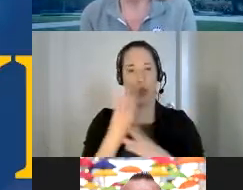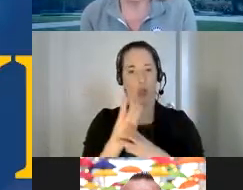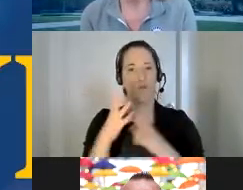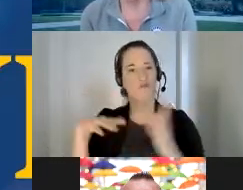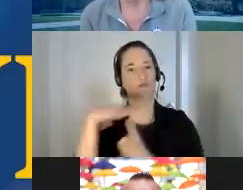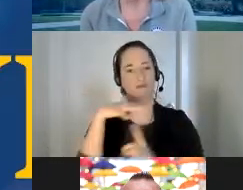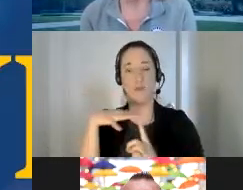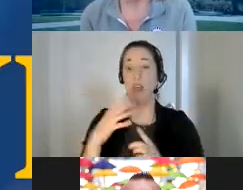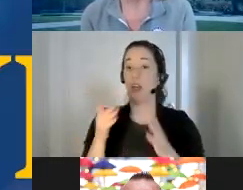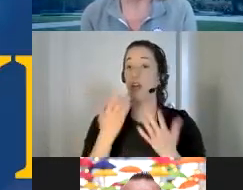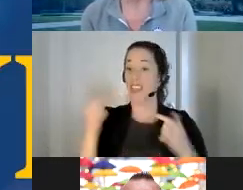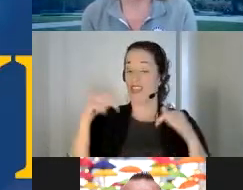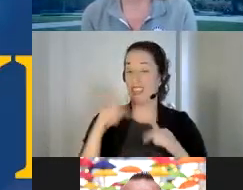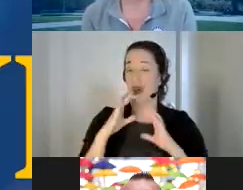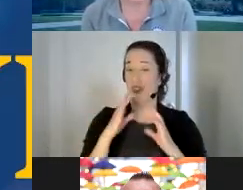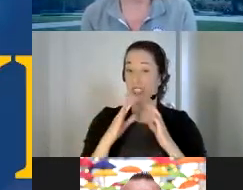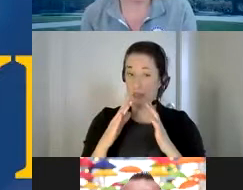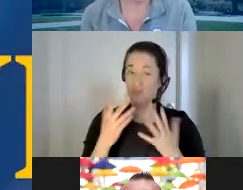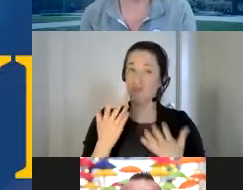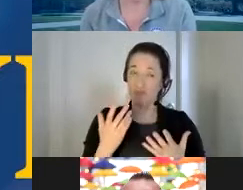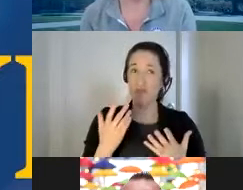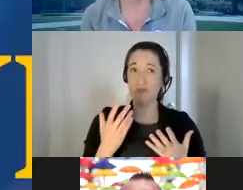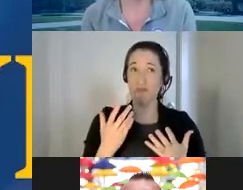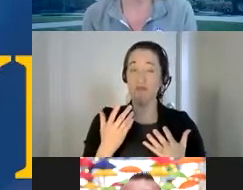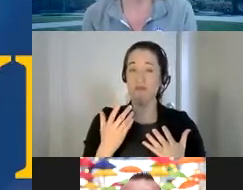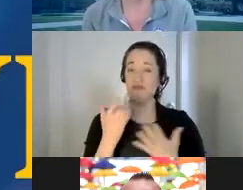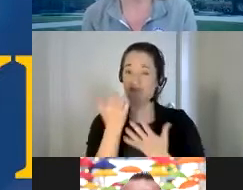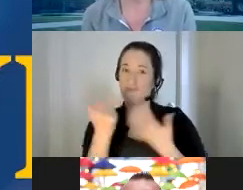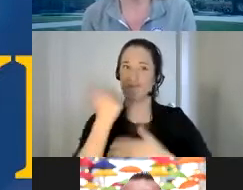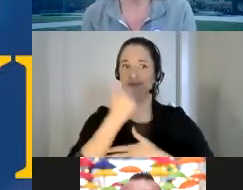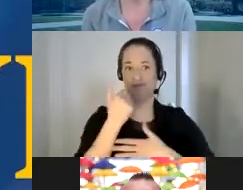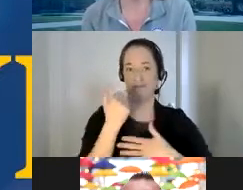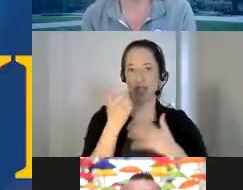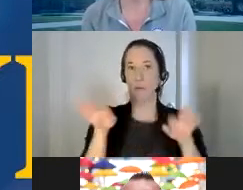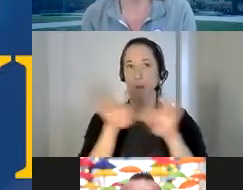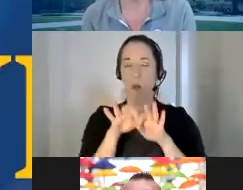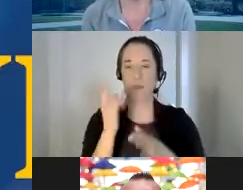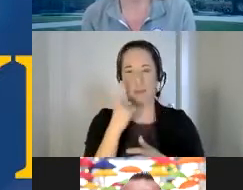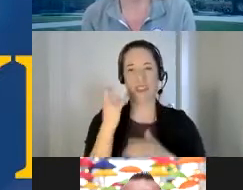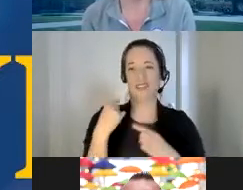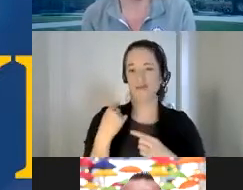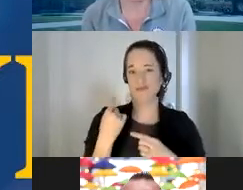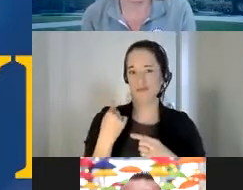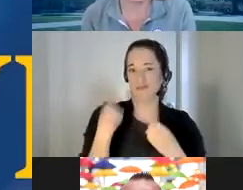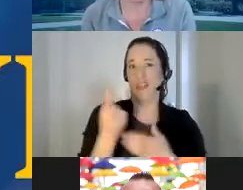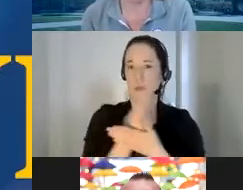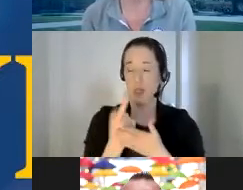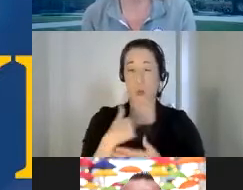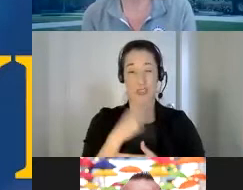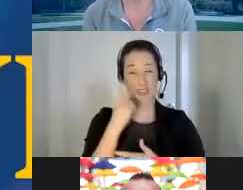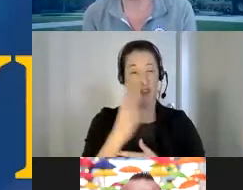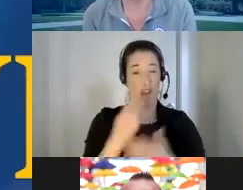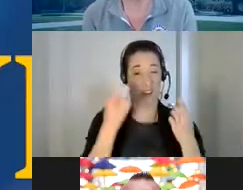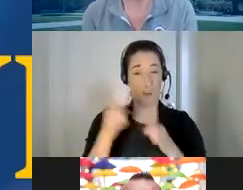of this conversation was brought into heightened reality this last week with the events that we saw in Atlanta and